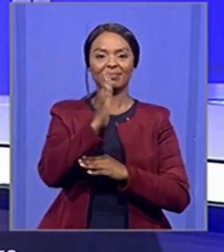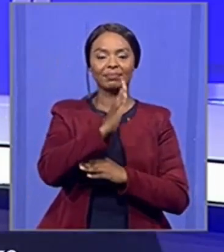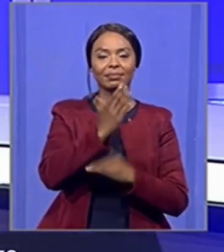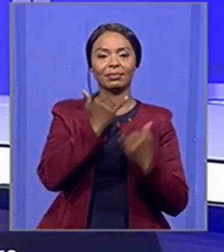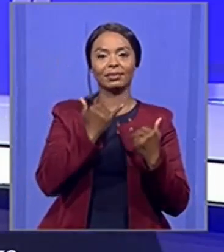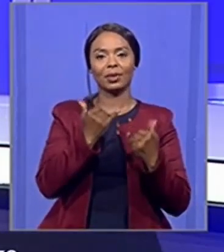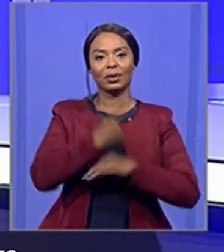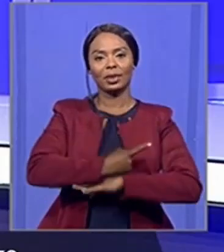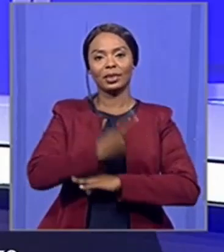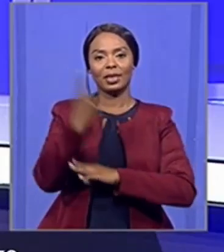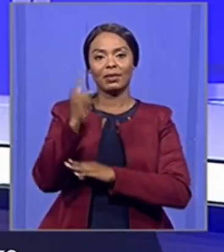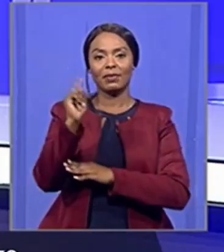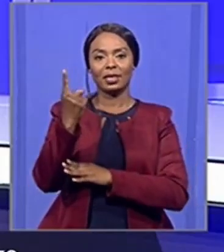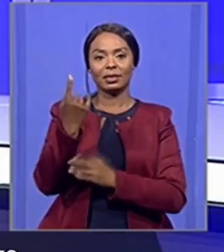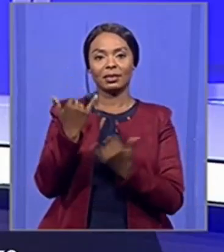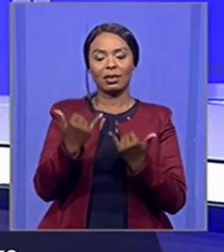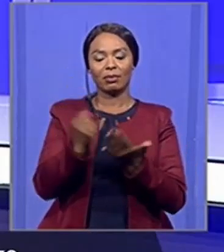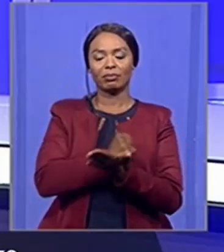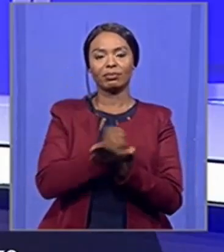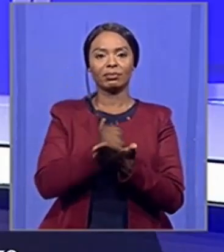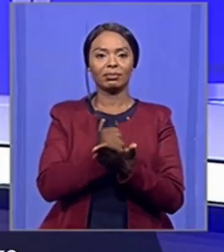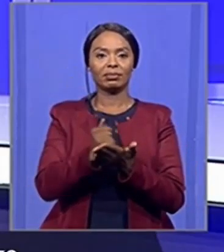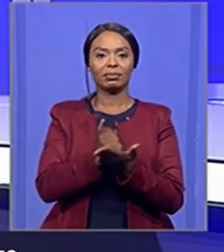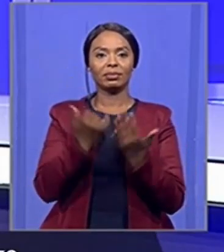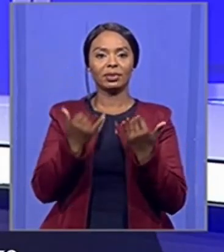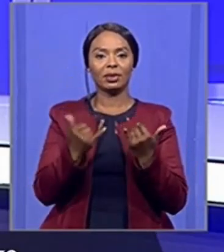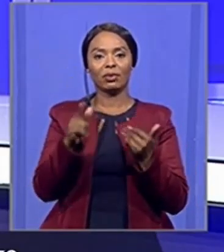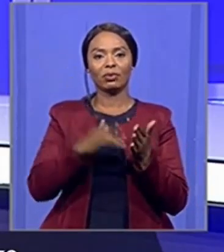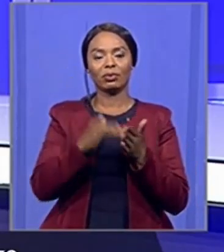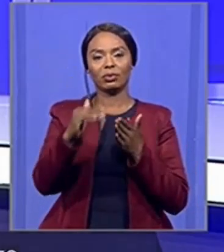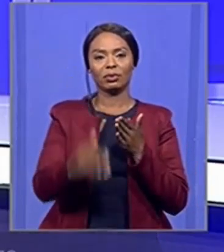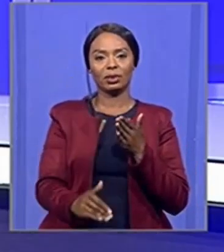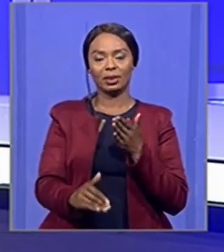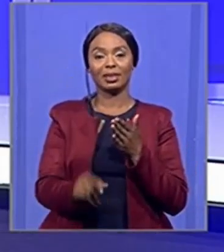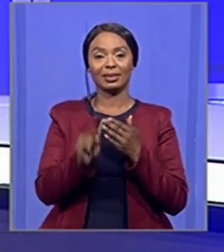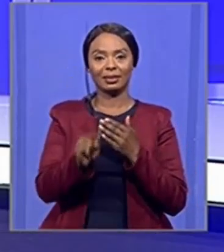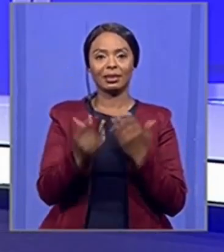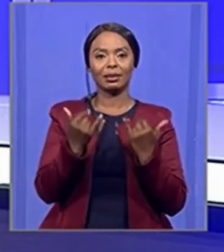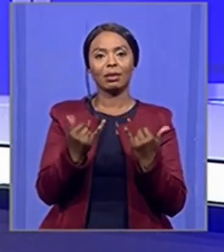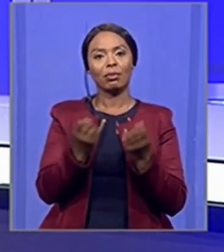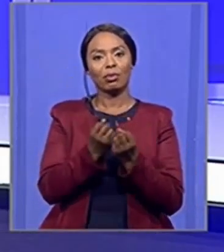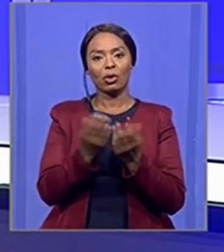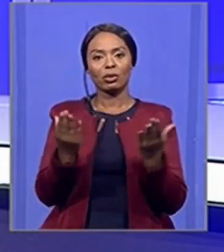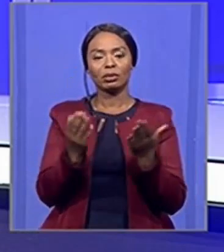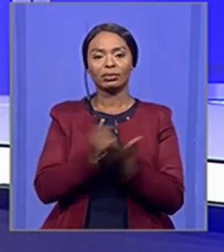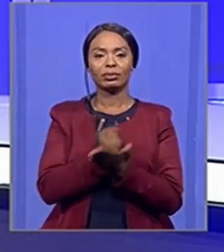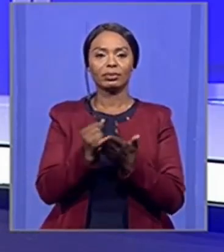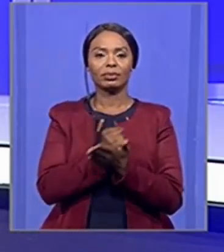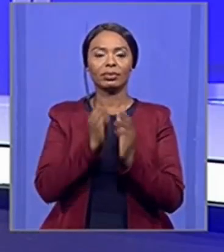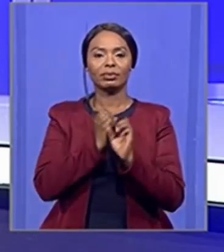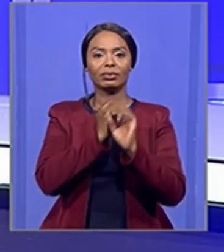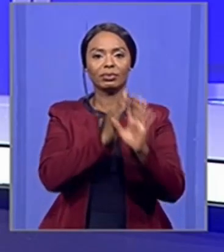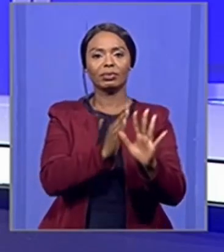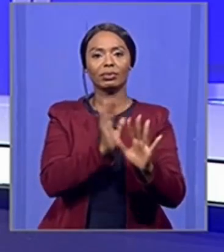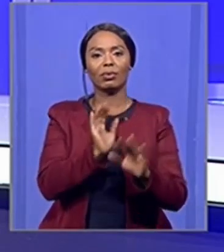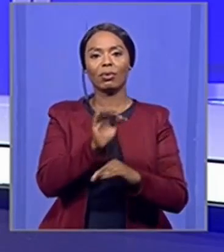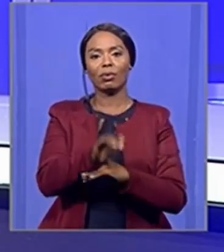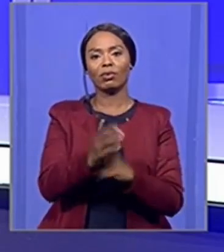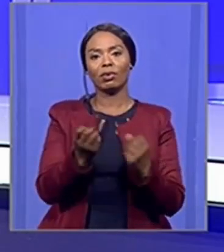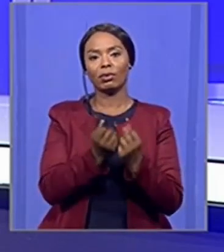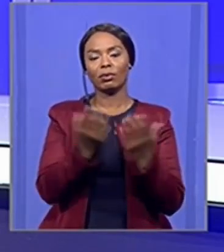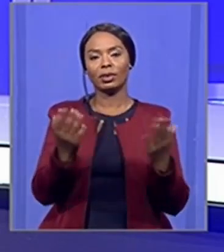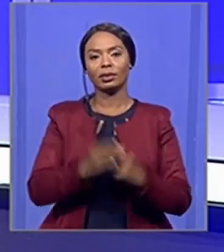ka letšatši la pele la mafelelo a beke la go engwadišetša go vouta, go engwadišitše bakgethi ba go feta fela